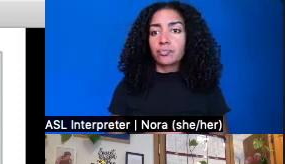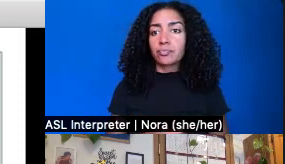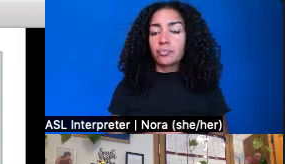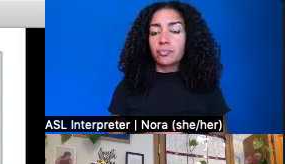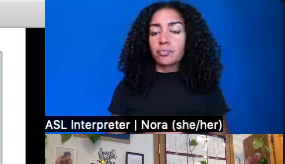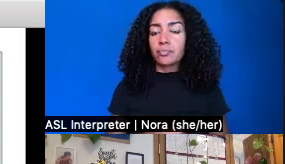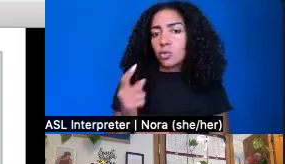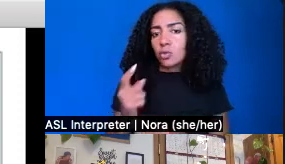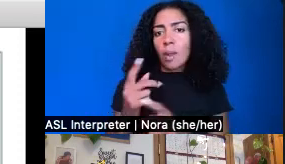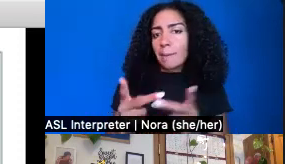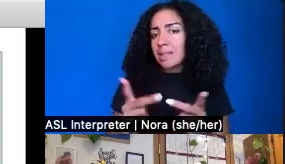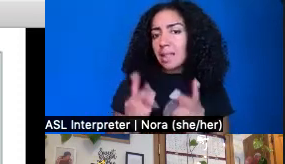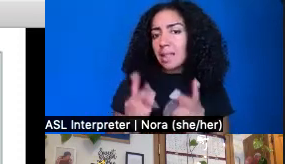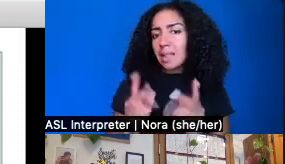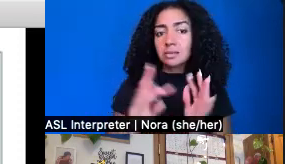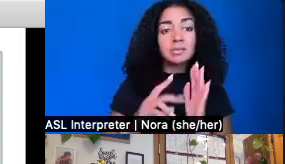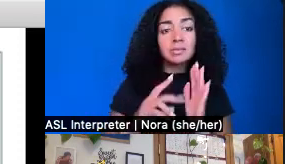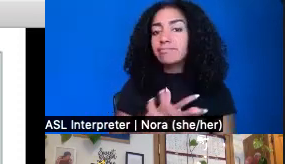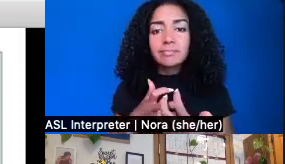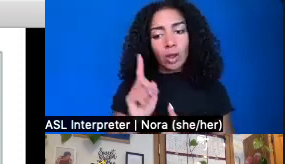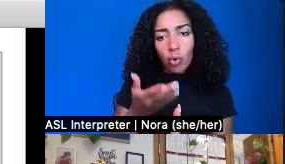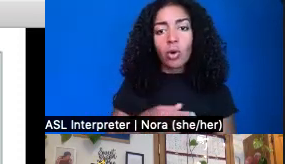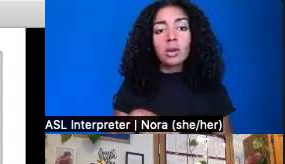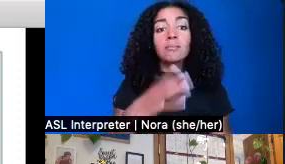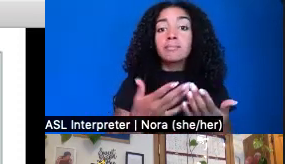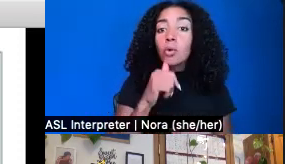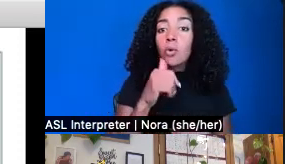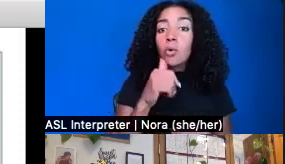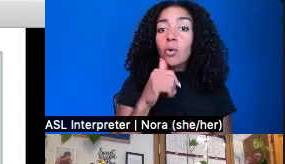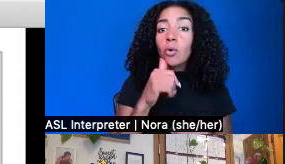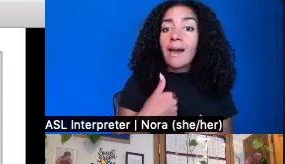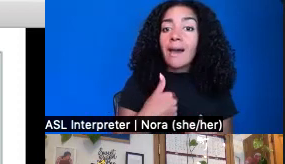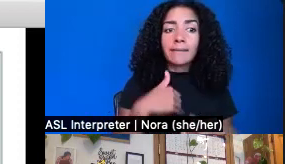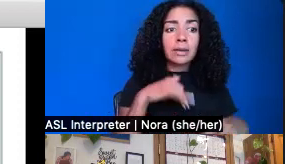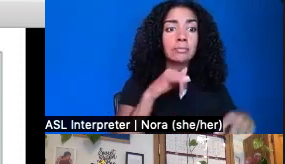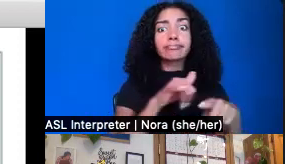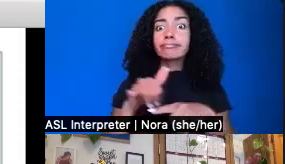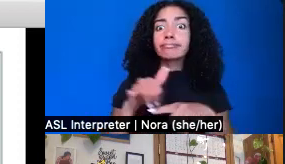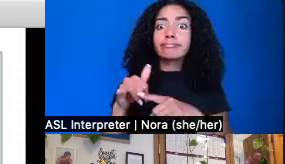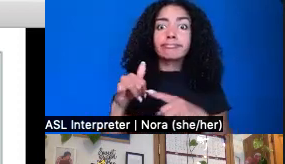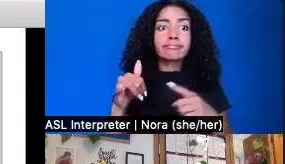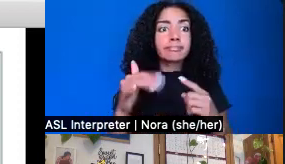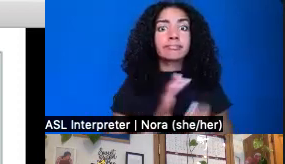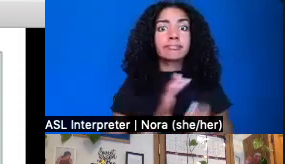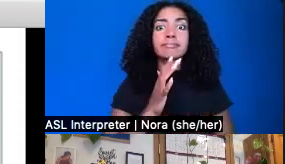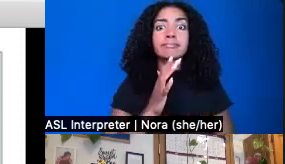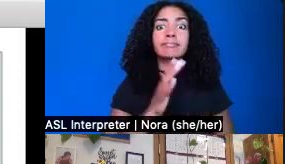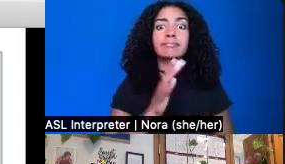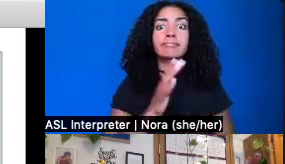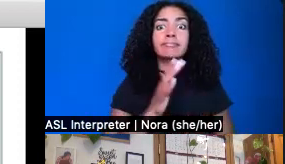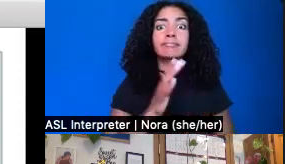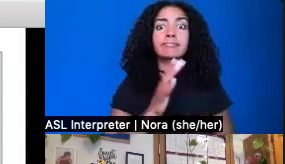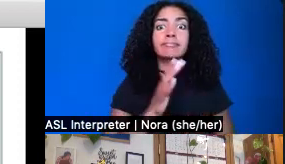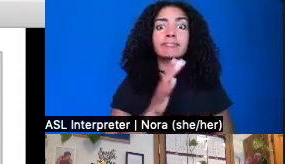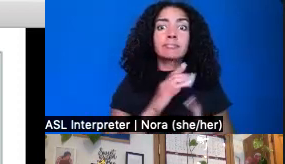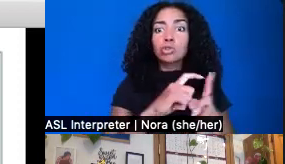words or the fancy analysis, because we're all learning, right? Every day I'm learning. I learn something new every day, and I've been doing this for a